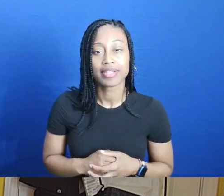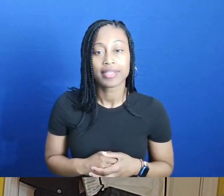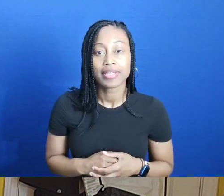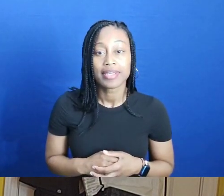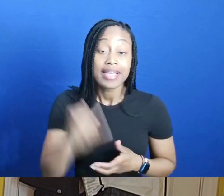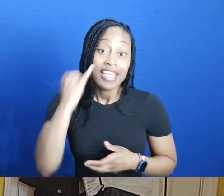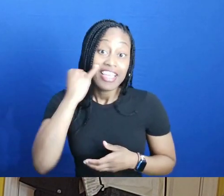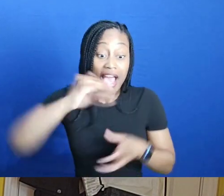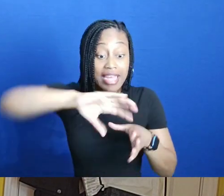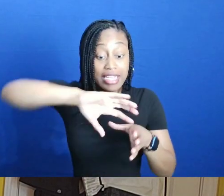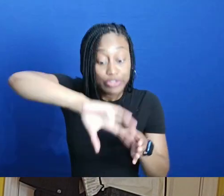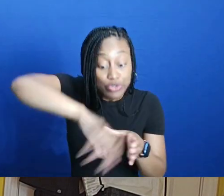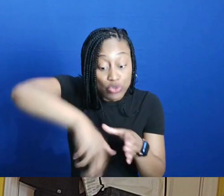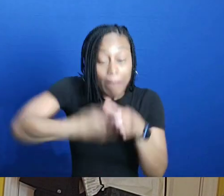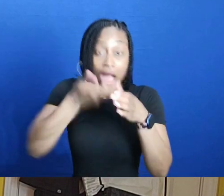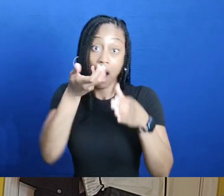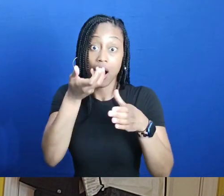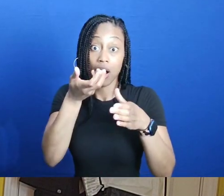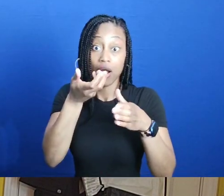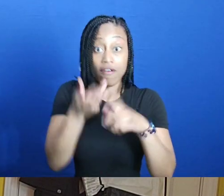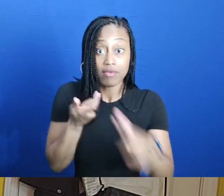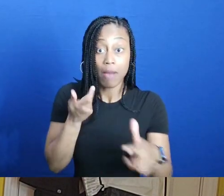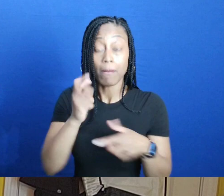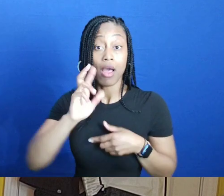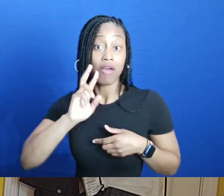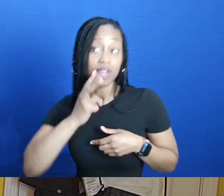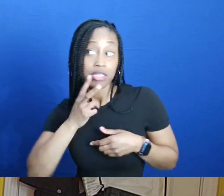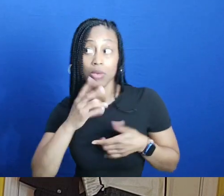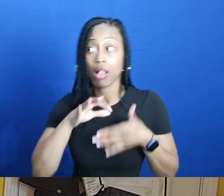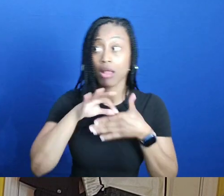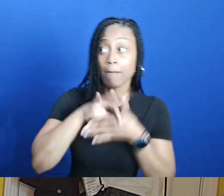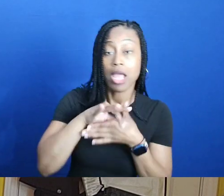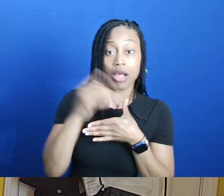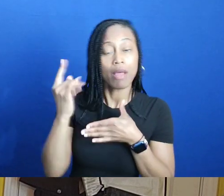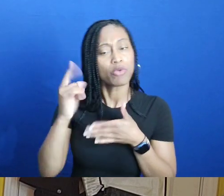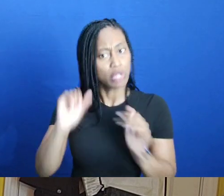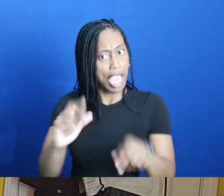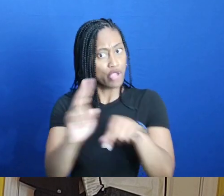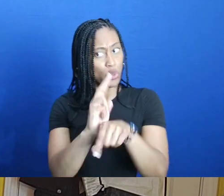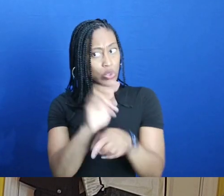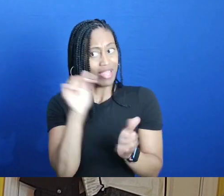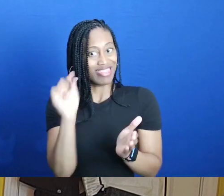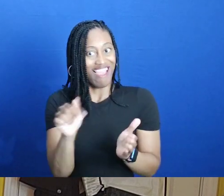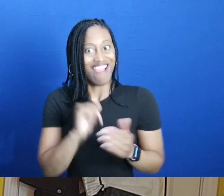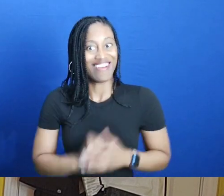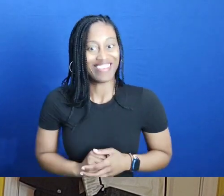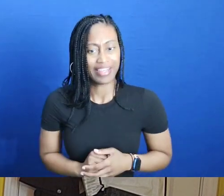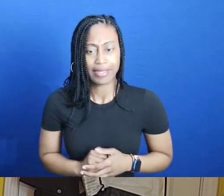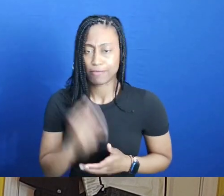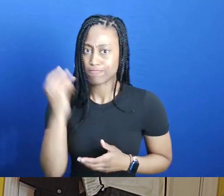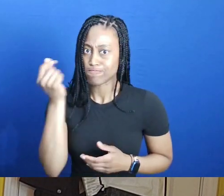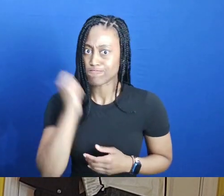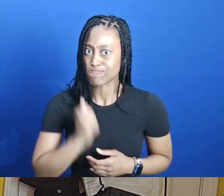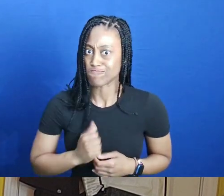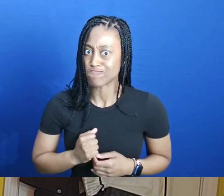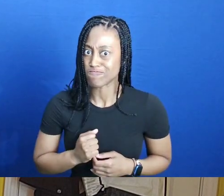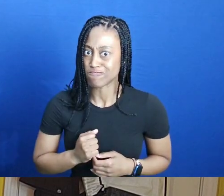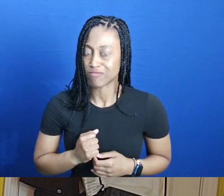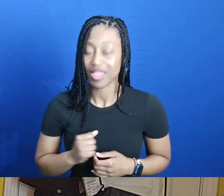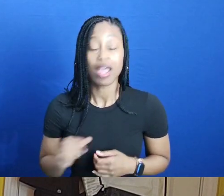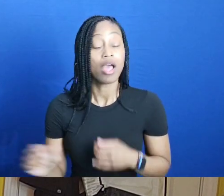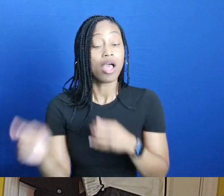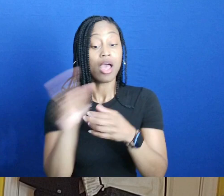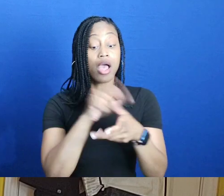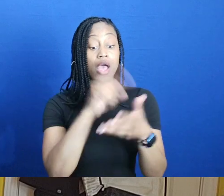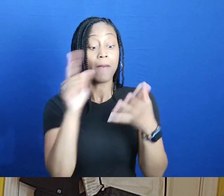anything. It gets down into if you need to dig something out of a vegetable or meat or whatever, you can use